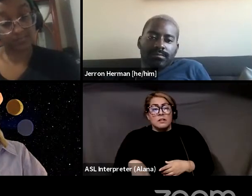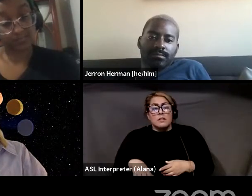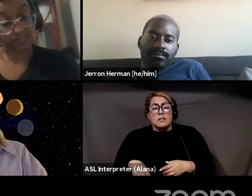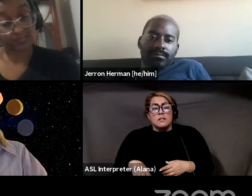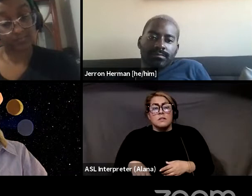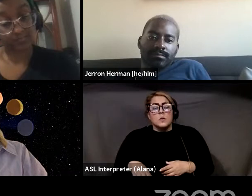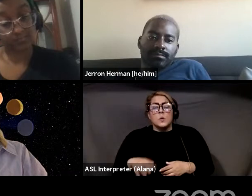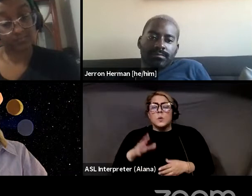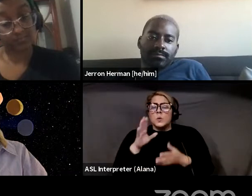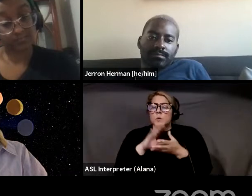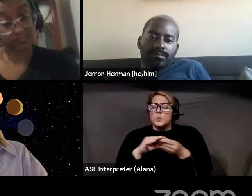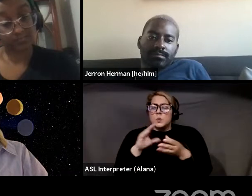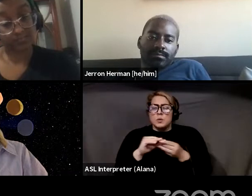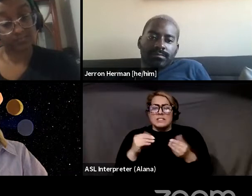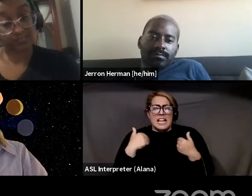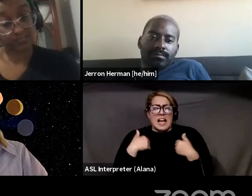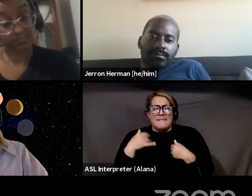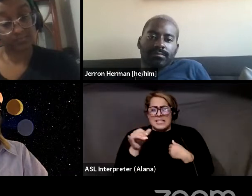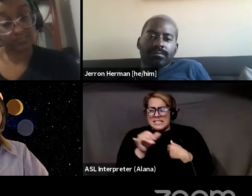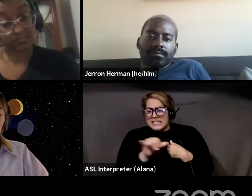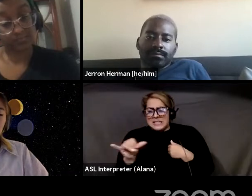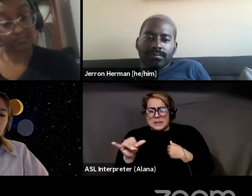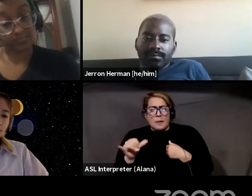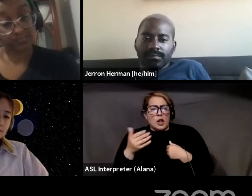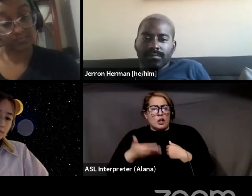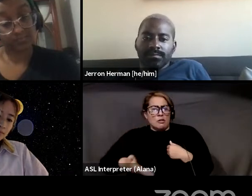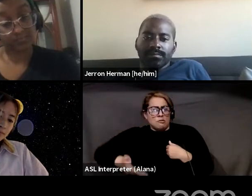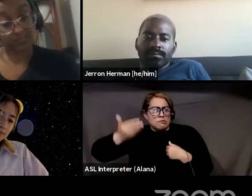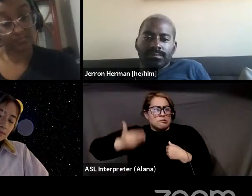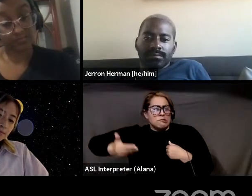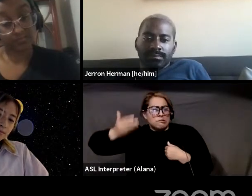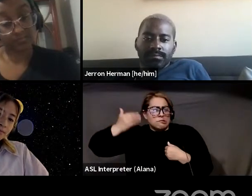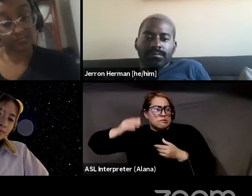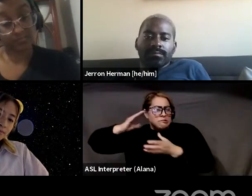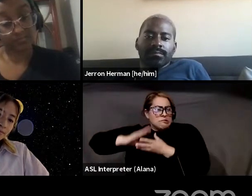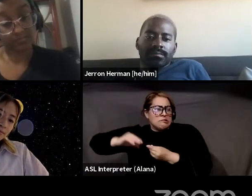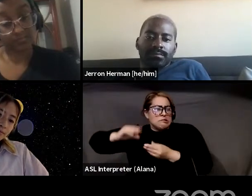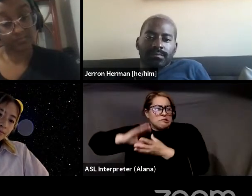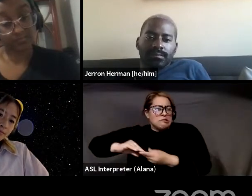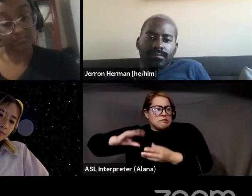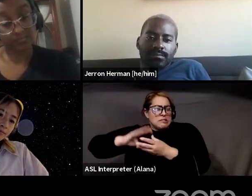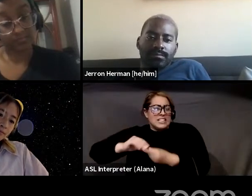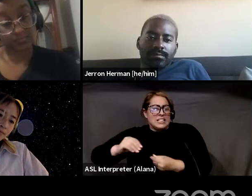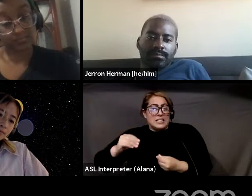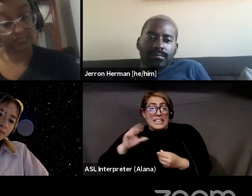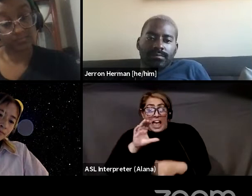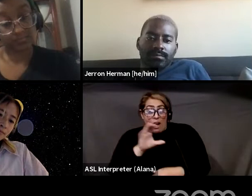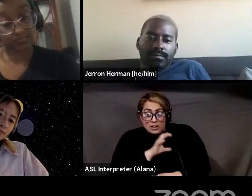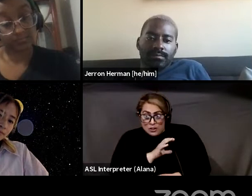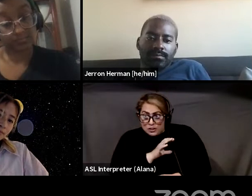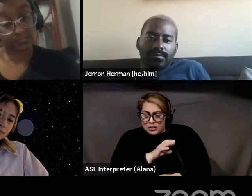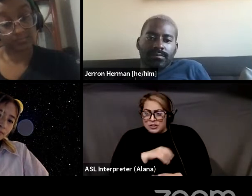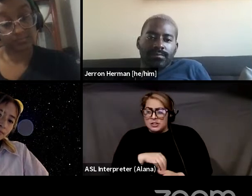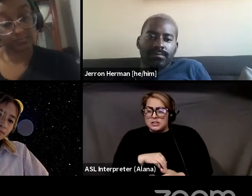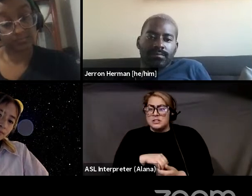stories that have similar mythological tellings and similar characters across